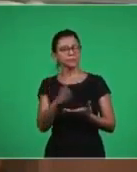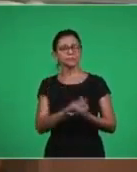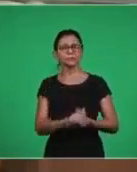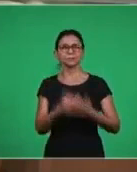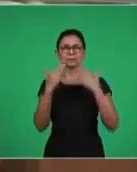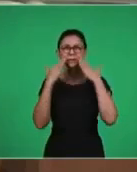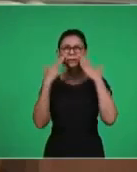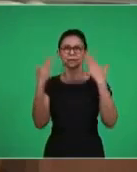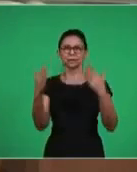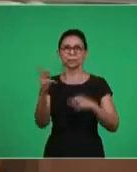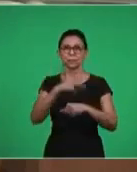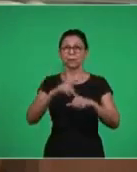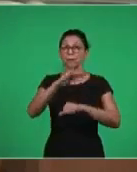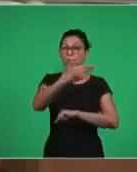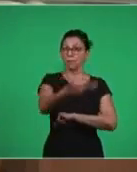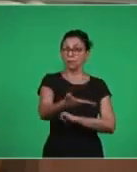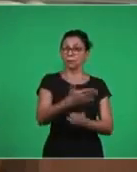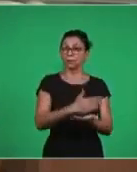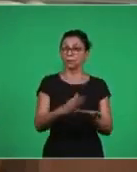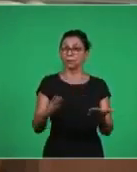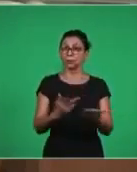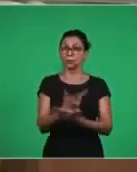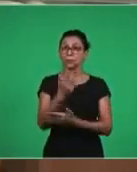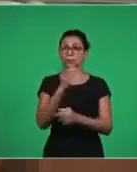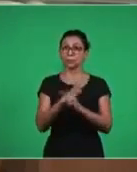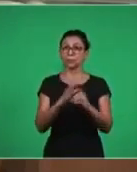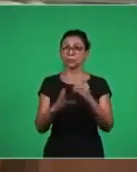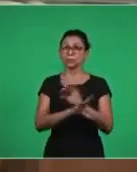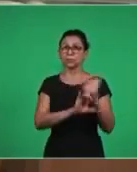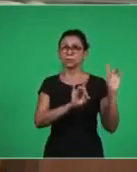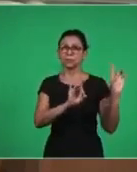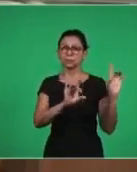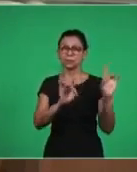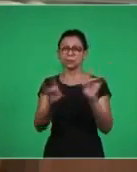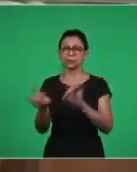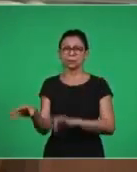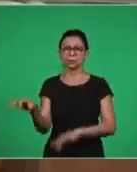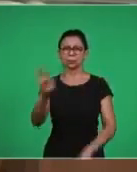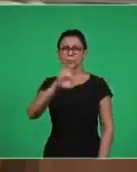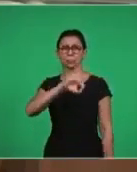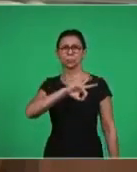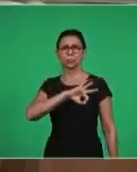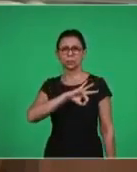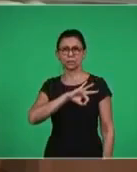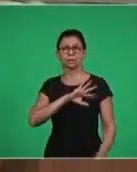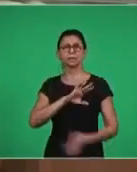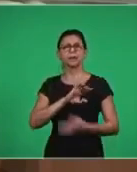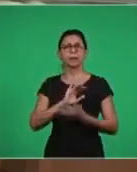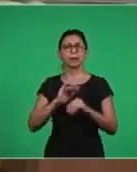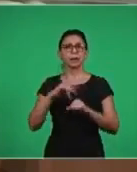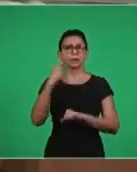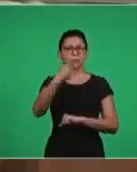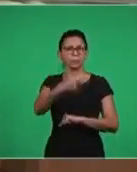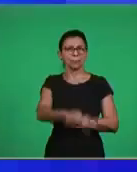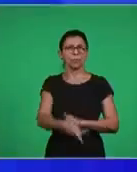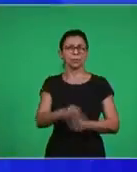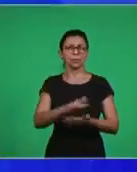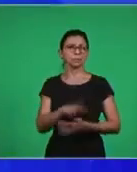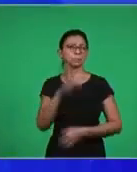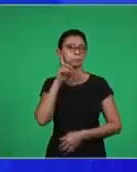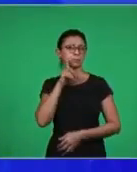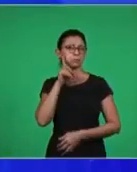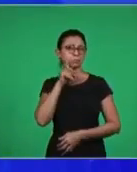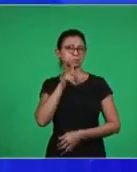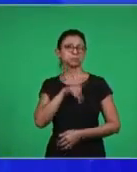I need to offer a few announcements, beginning by abroad. There was a special service in the police department